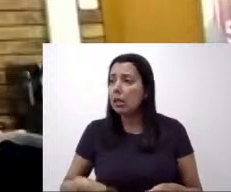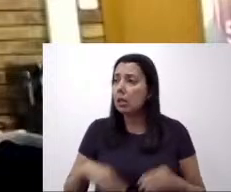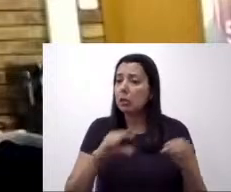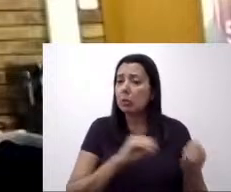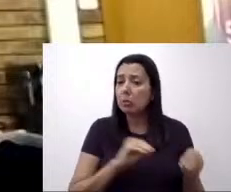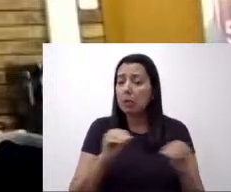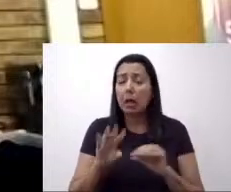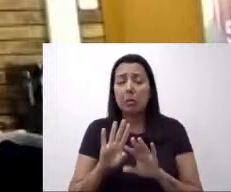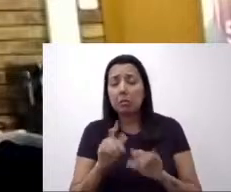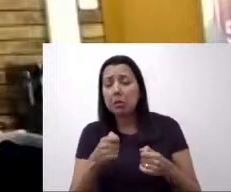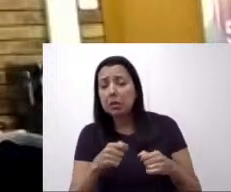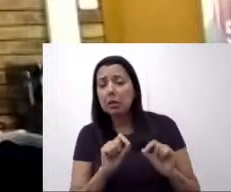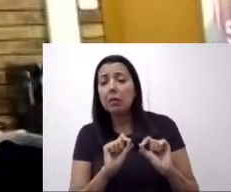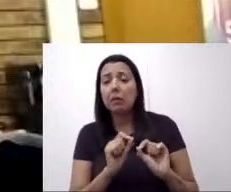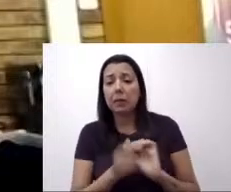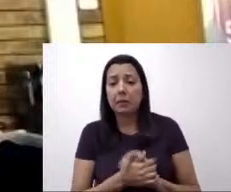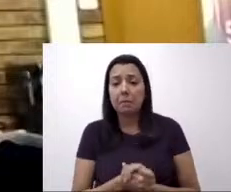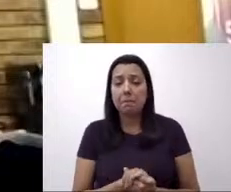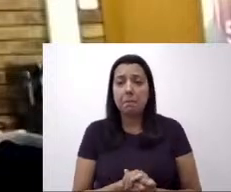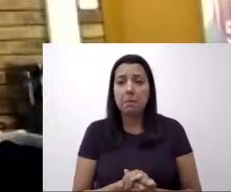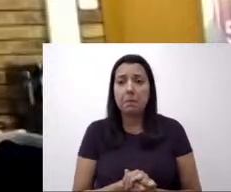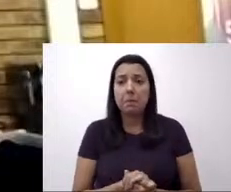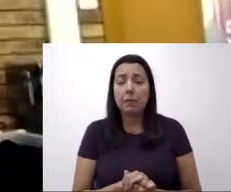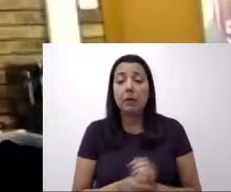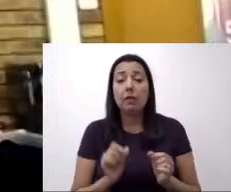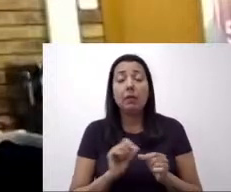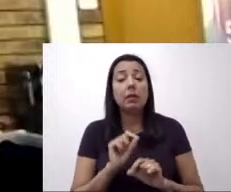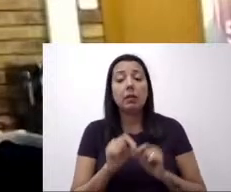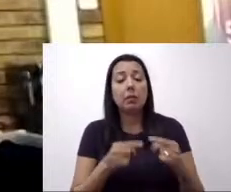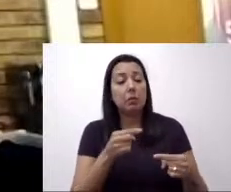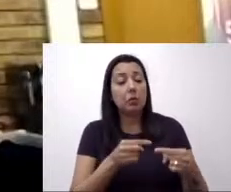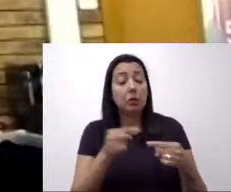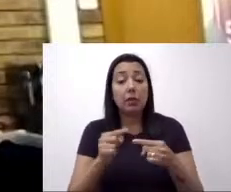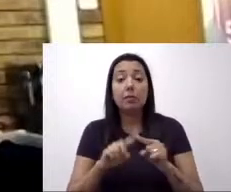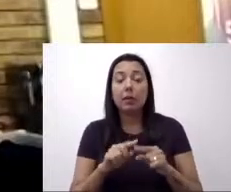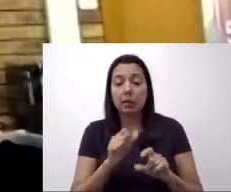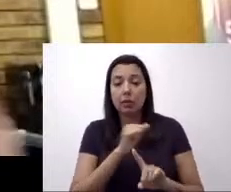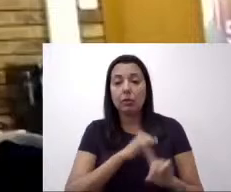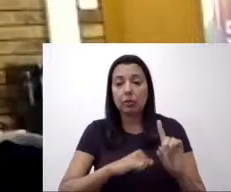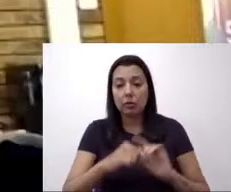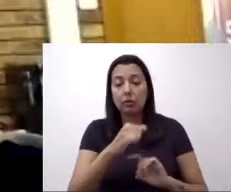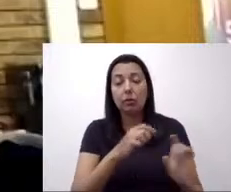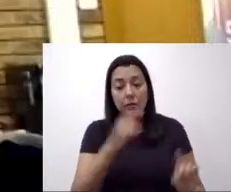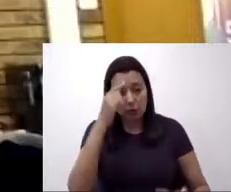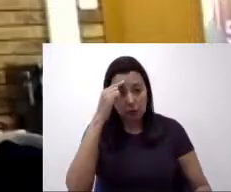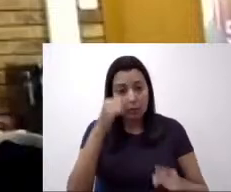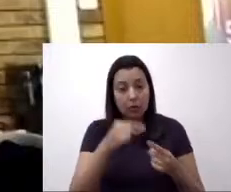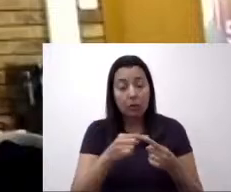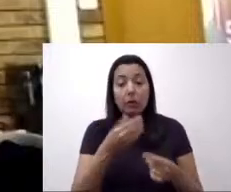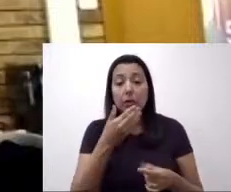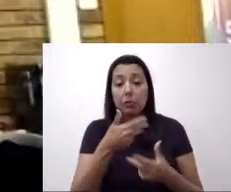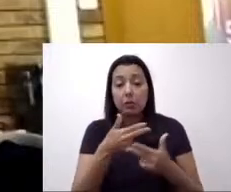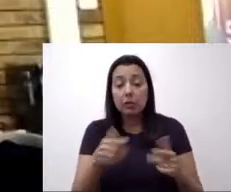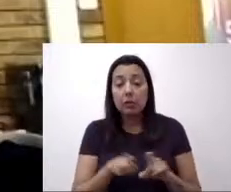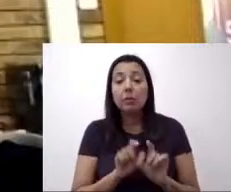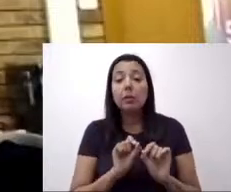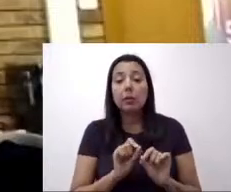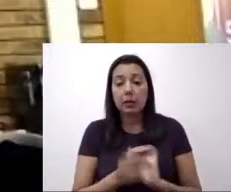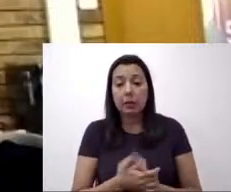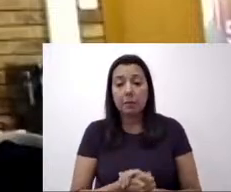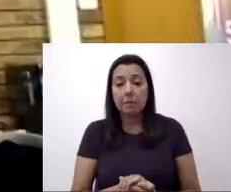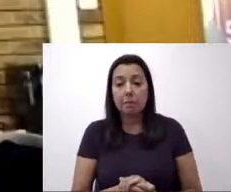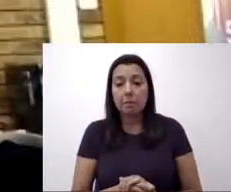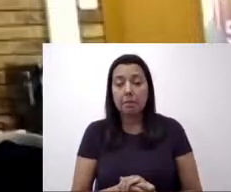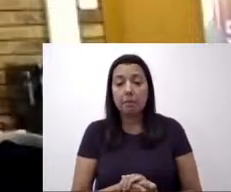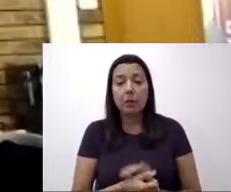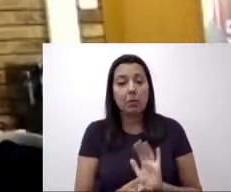belief or not belief, but they change of alliance. And this kind of situation, when the model doesn't work, and when